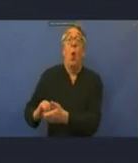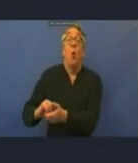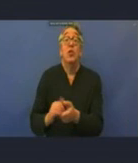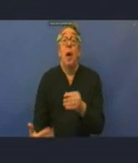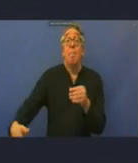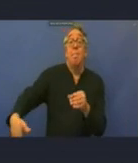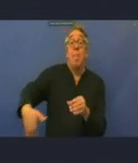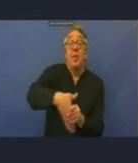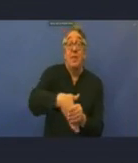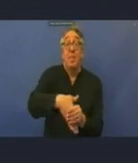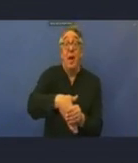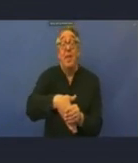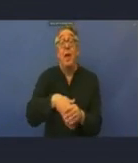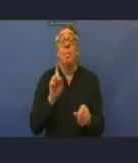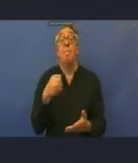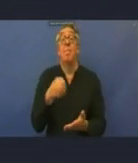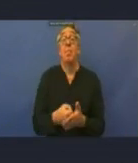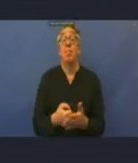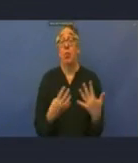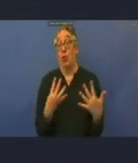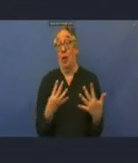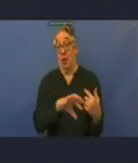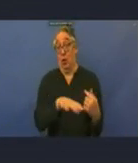involved, presented in the application.